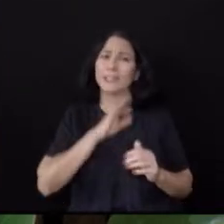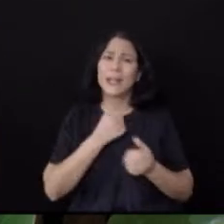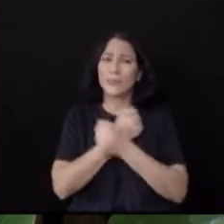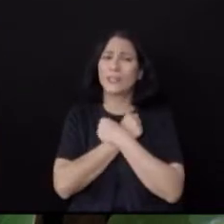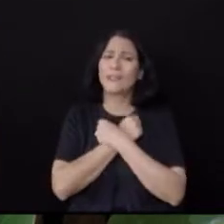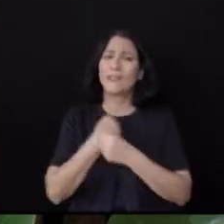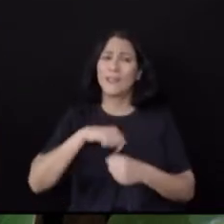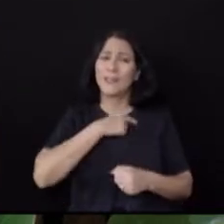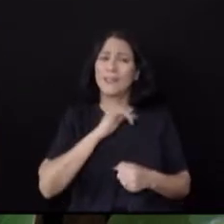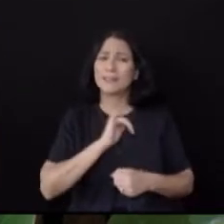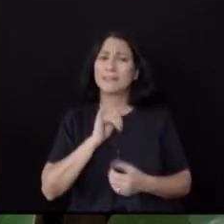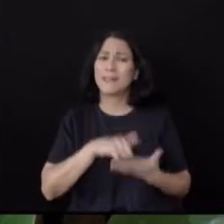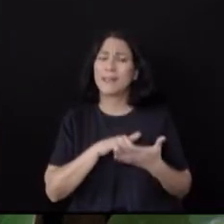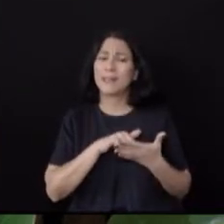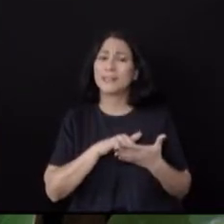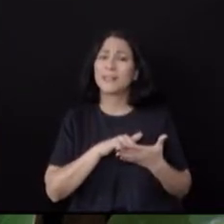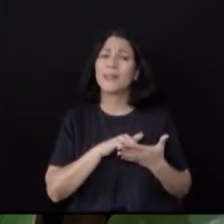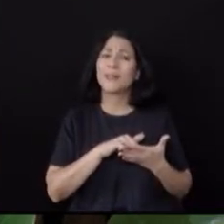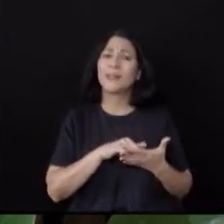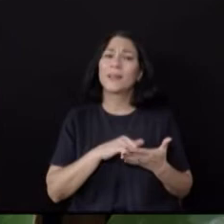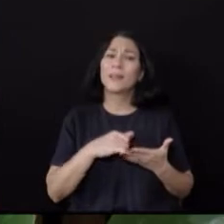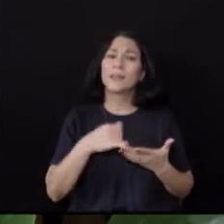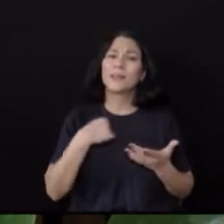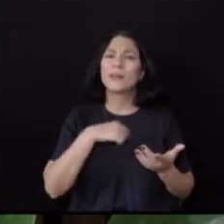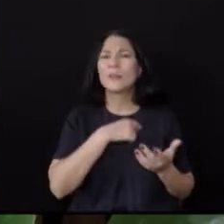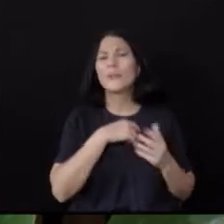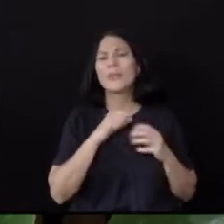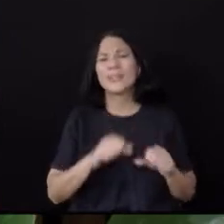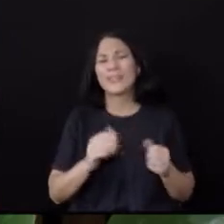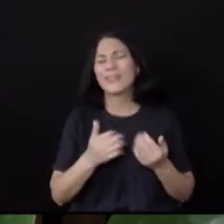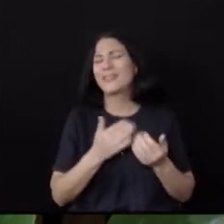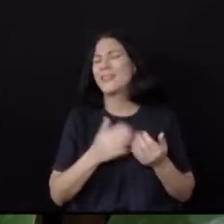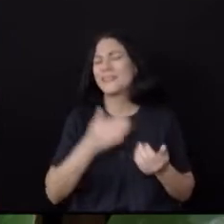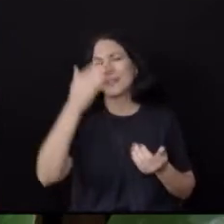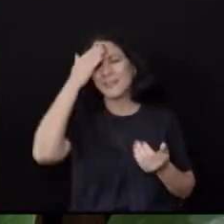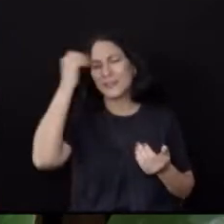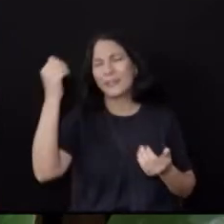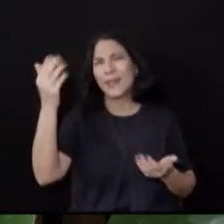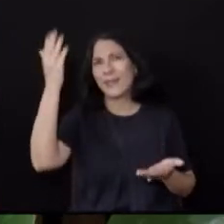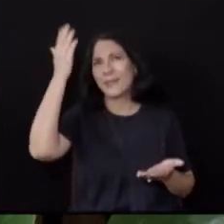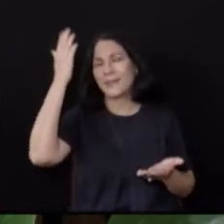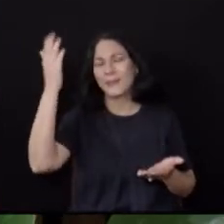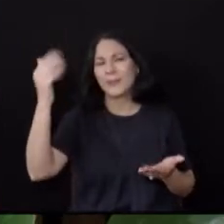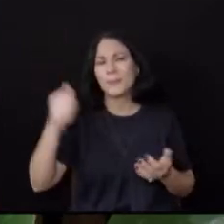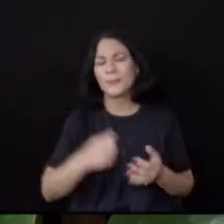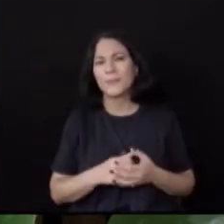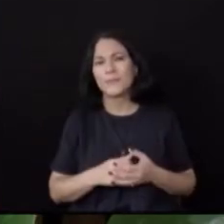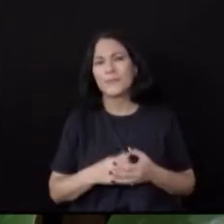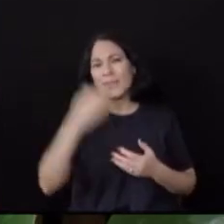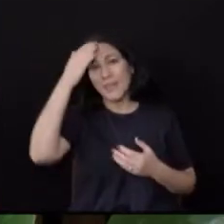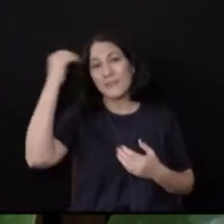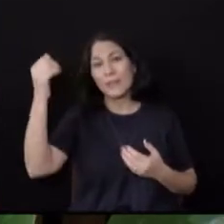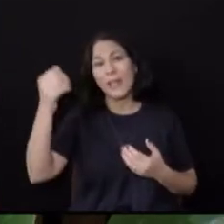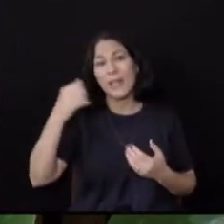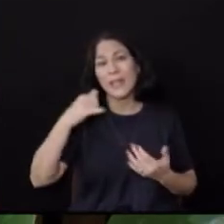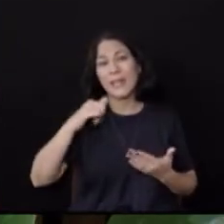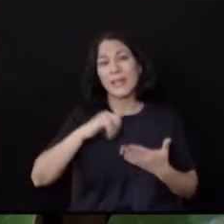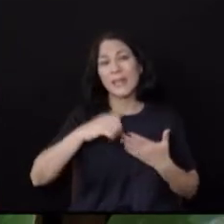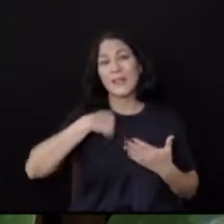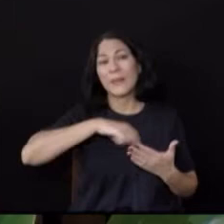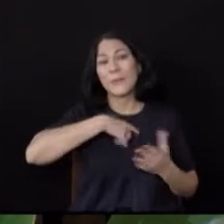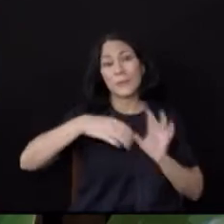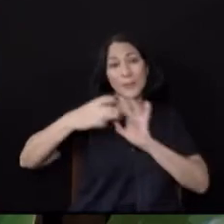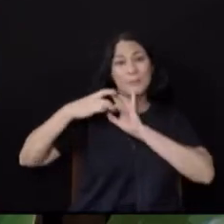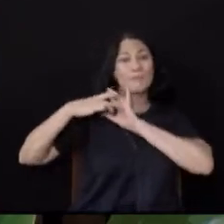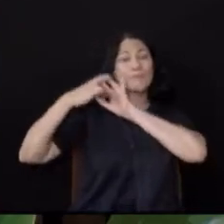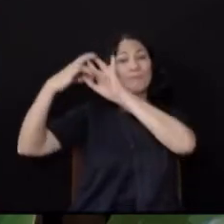way? When we can so easily forget who he is and likewise forget whose we are.